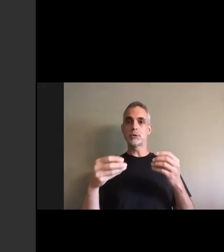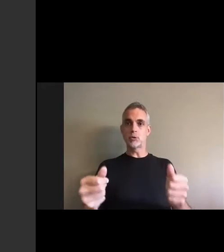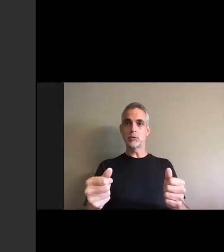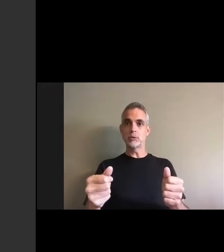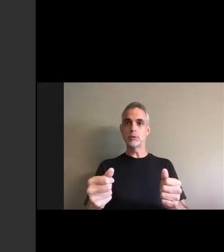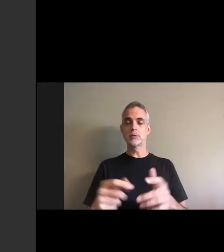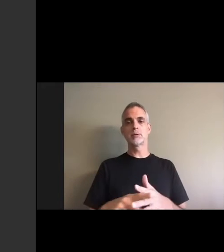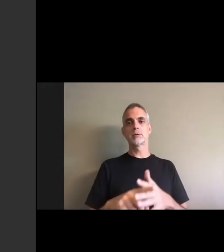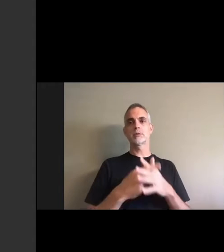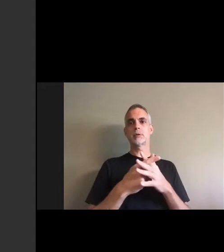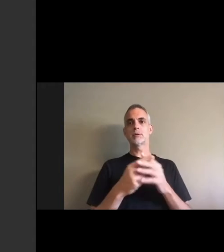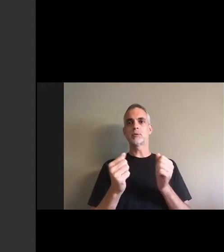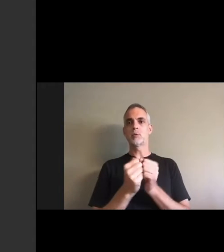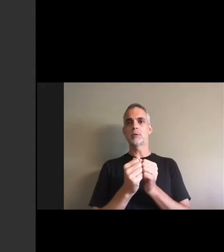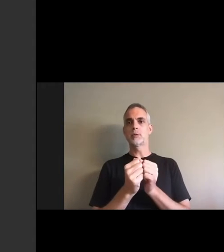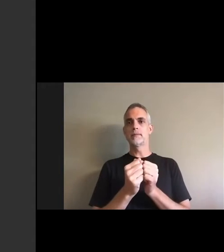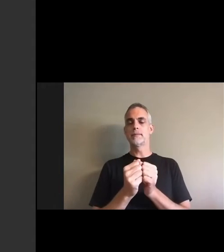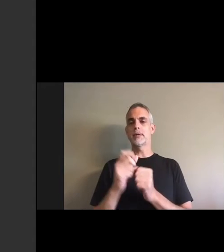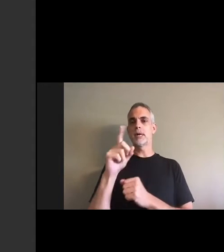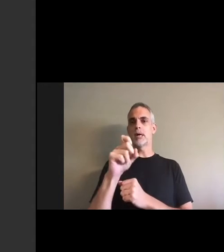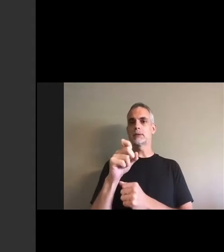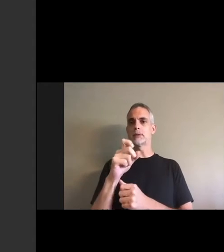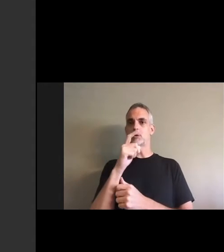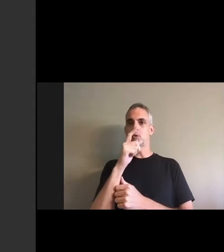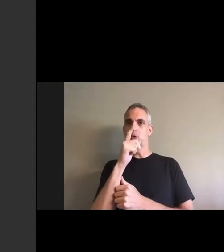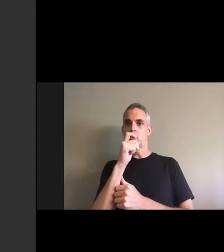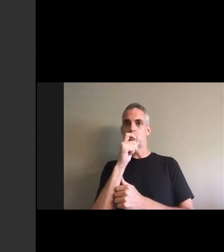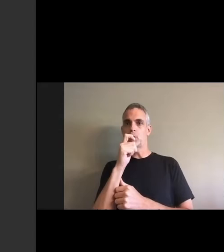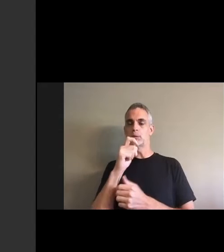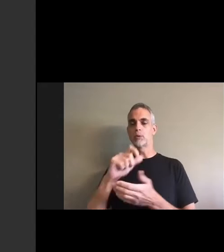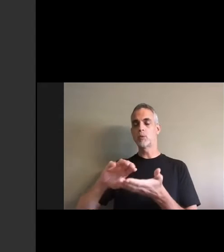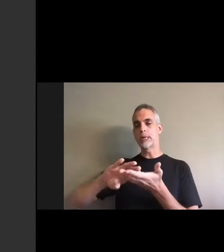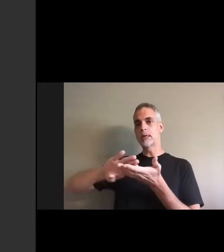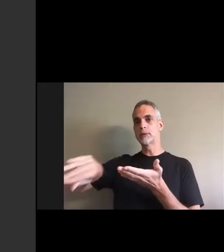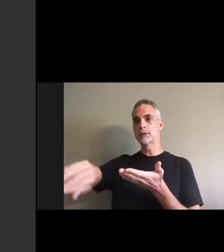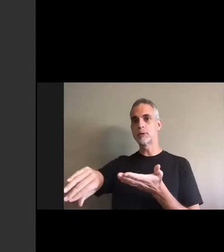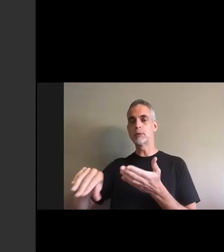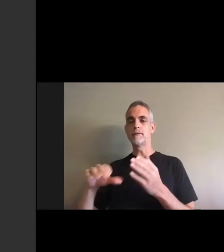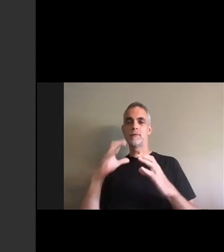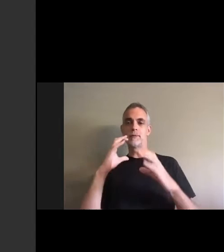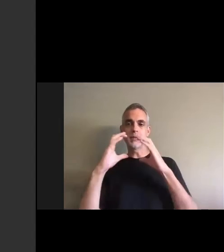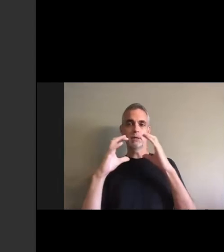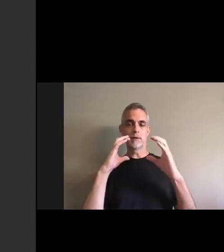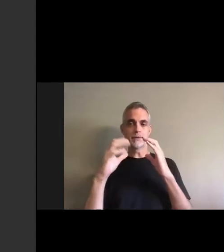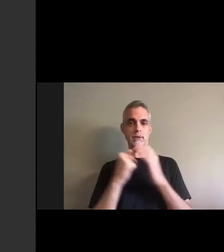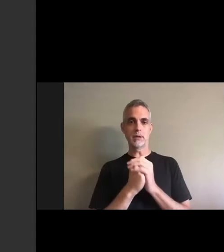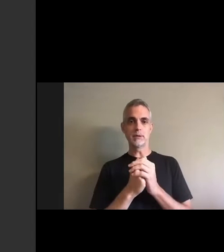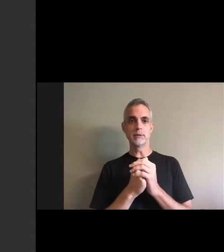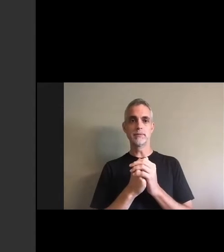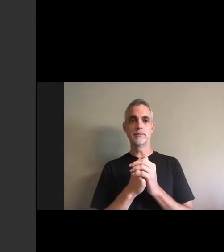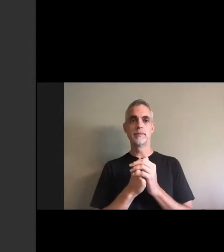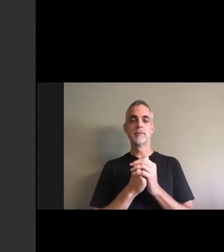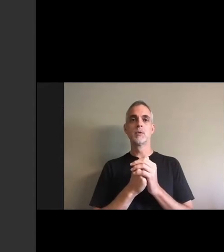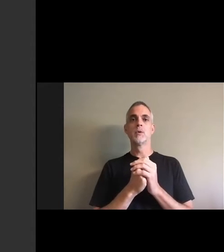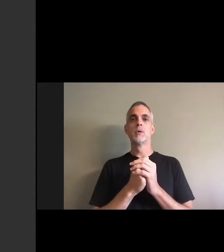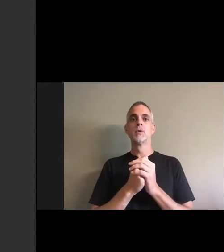The best solution starts with asking who we are excluding from the